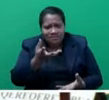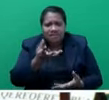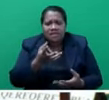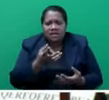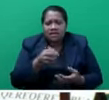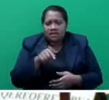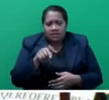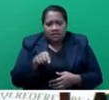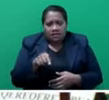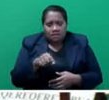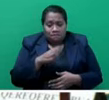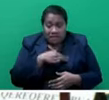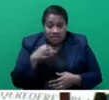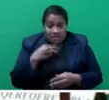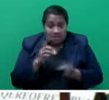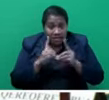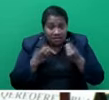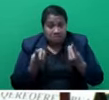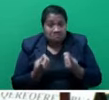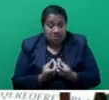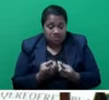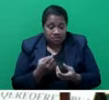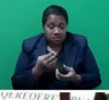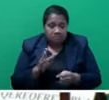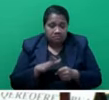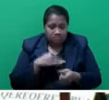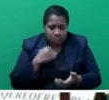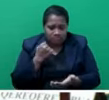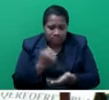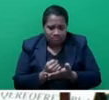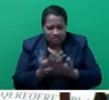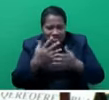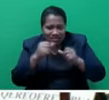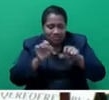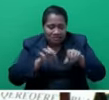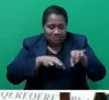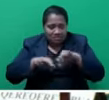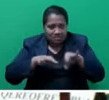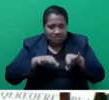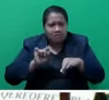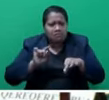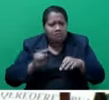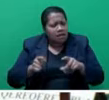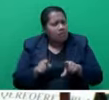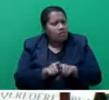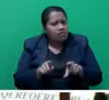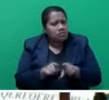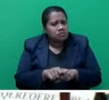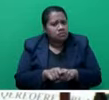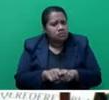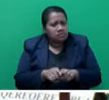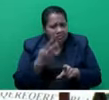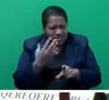the ministries and departments must ensure succession plan, but also outsourcing technical